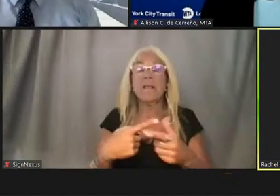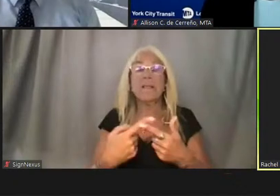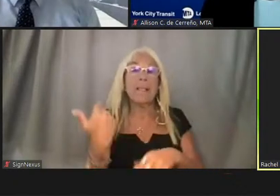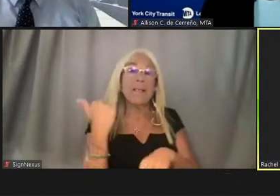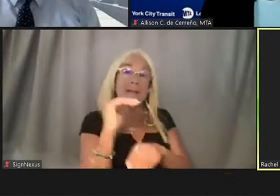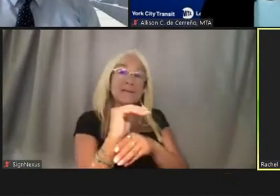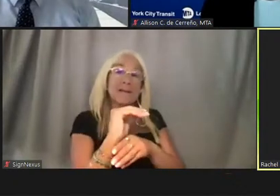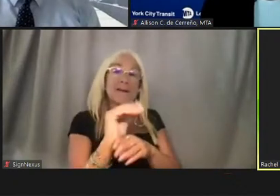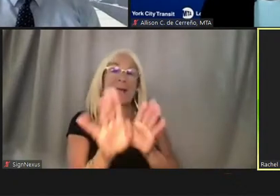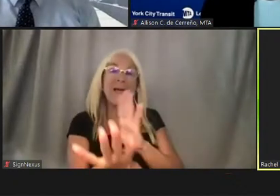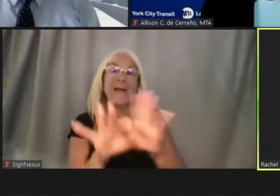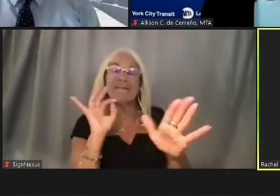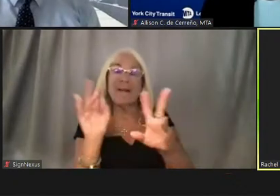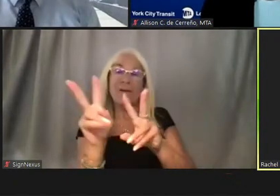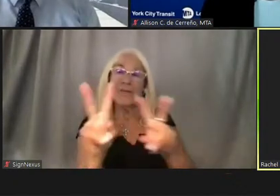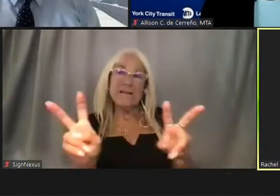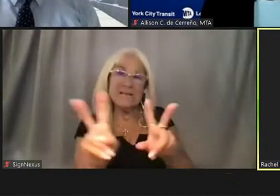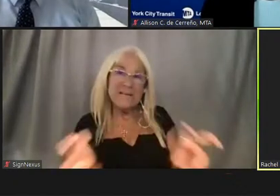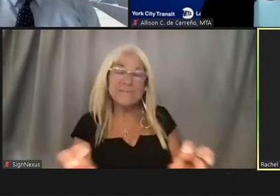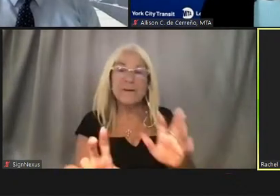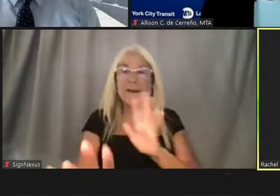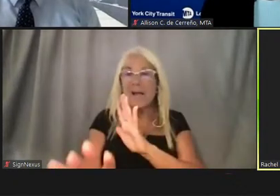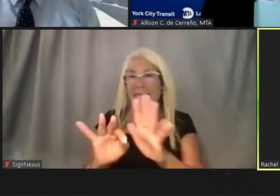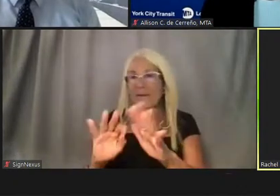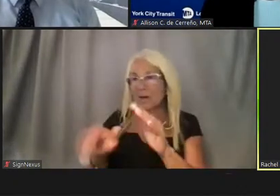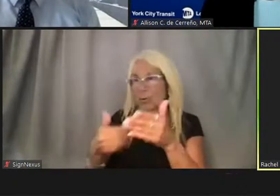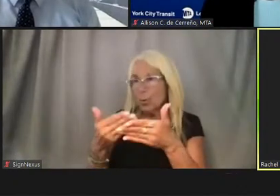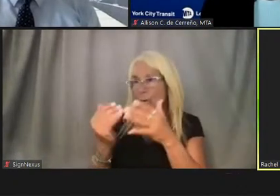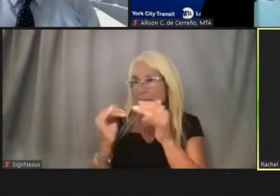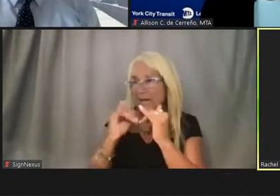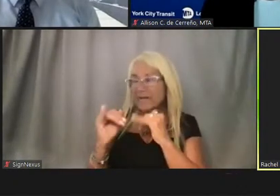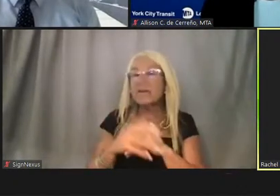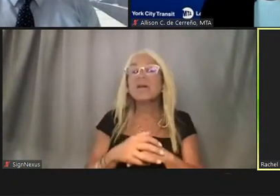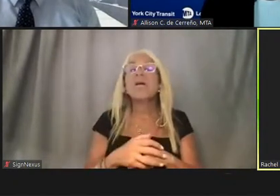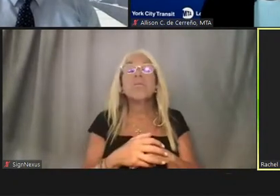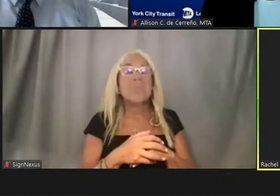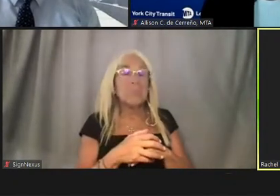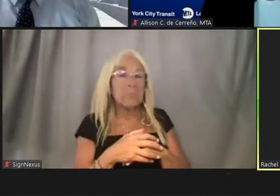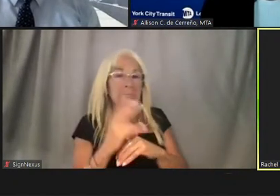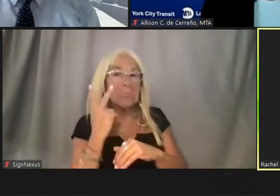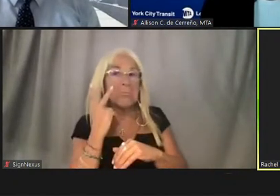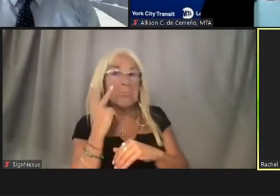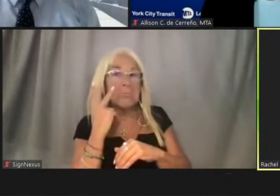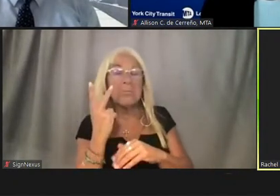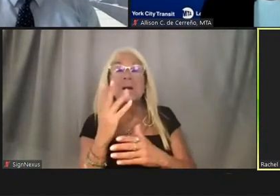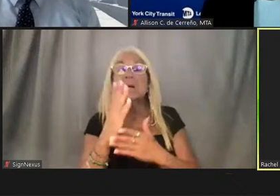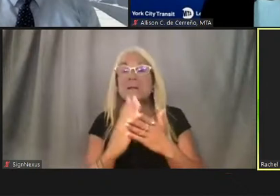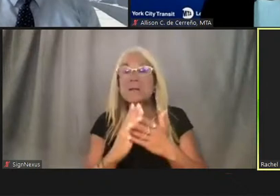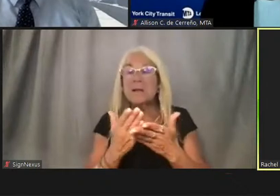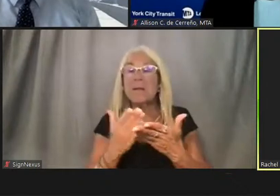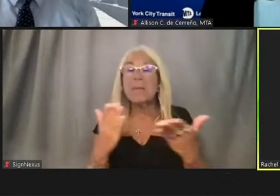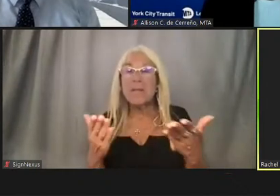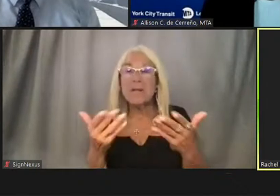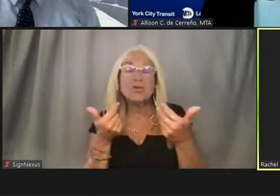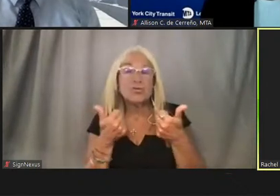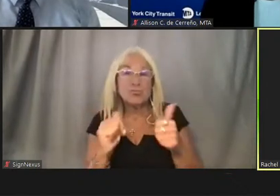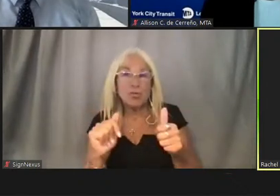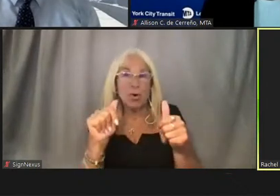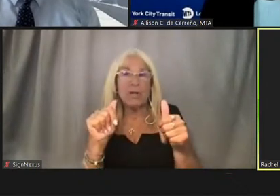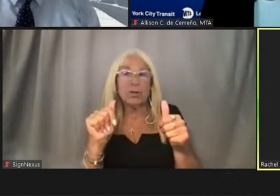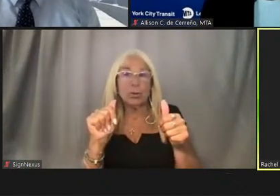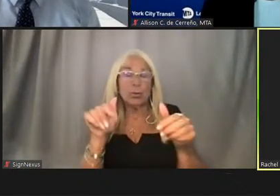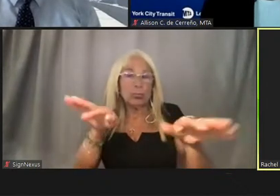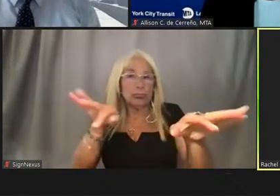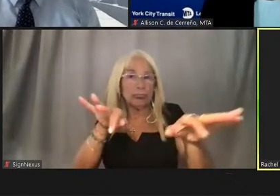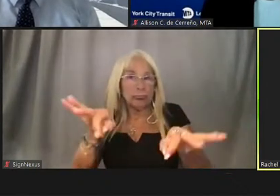found the assessment I found all these interviews and I realized that there have been some stabs at trying to Define what that's going to